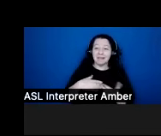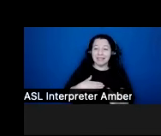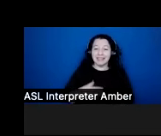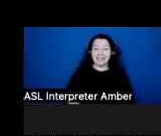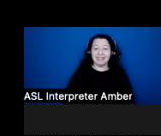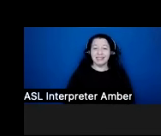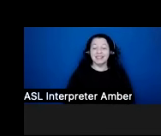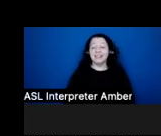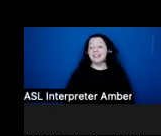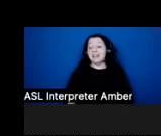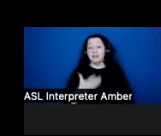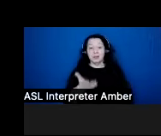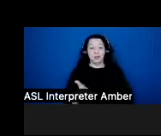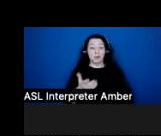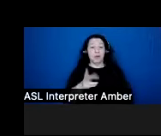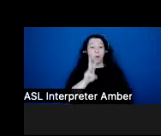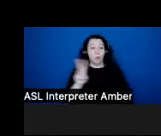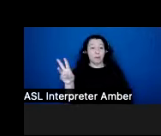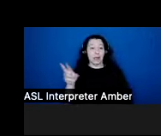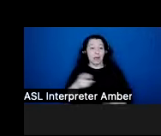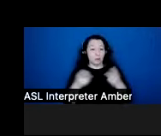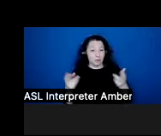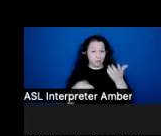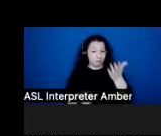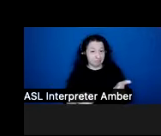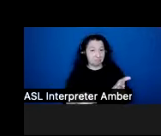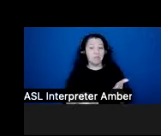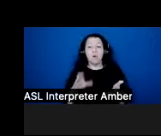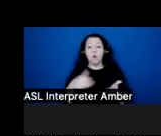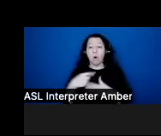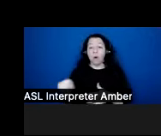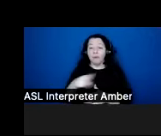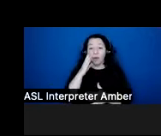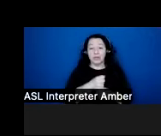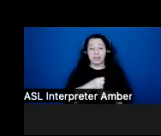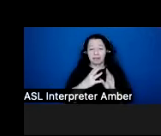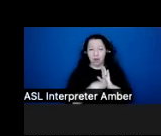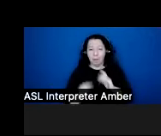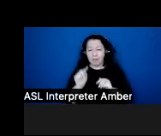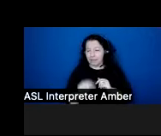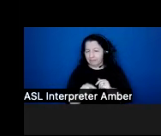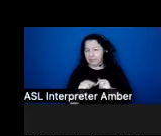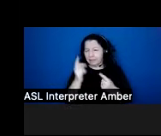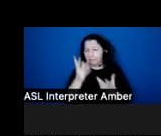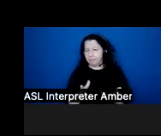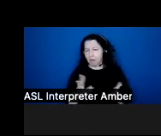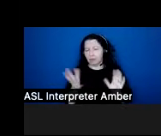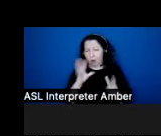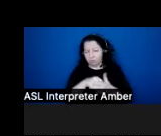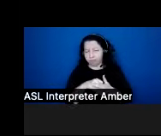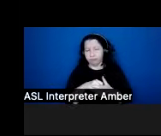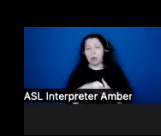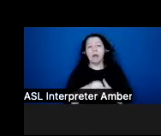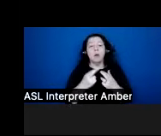And then we have website resources here. So you guys will all receive copies of this, I think. And these resources,